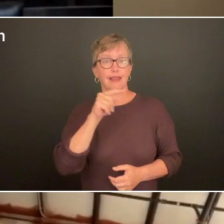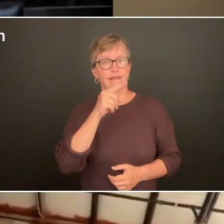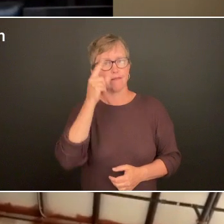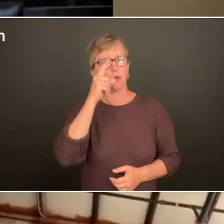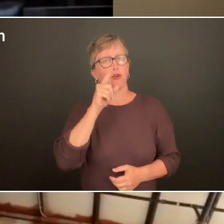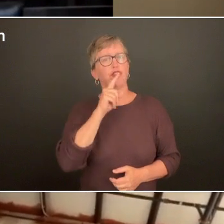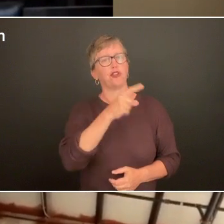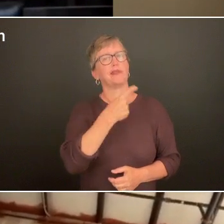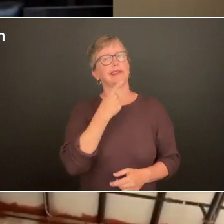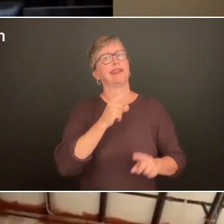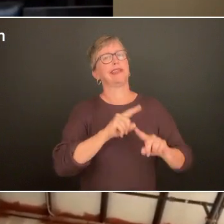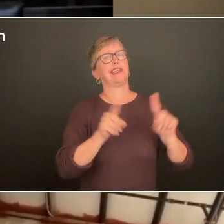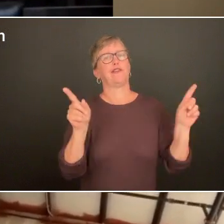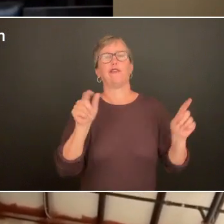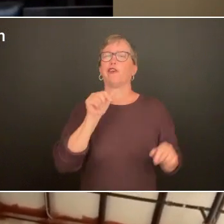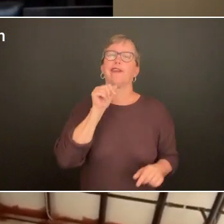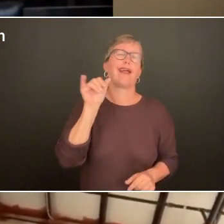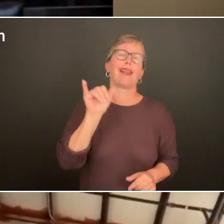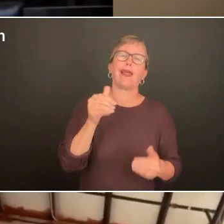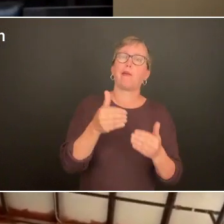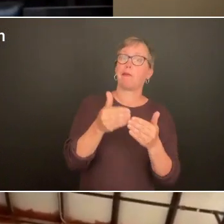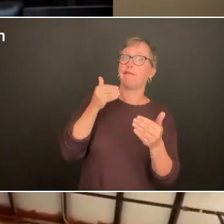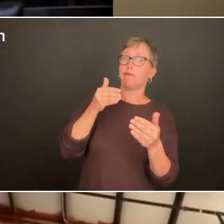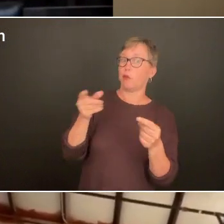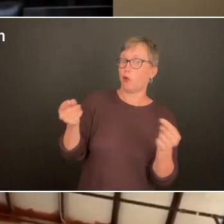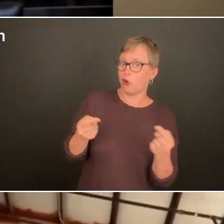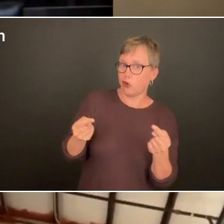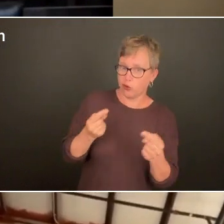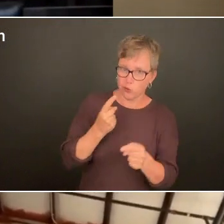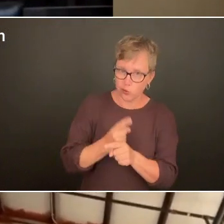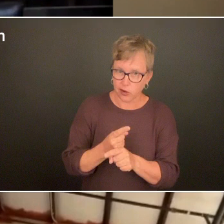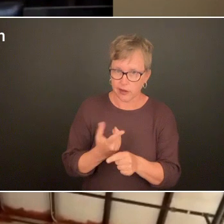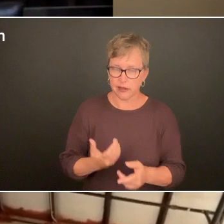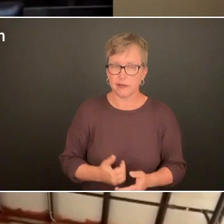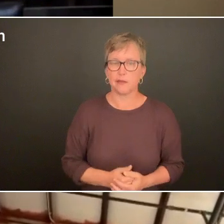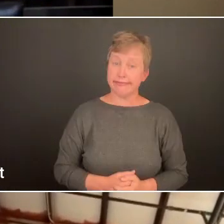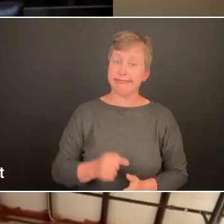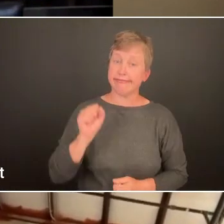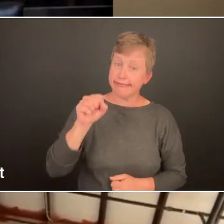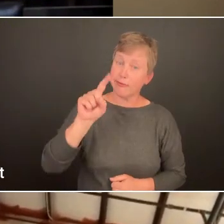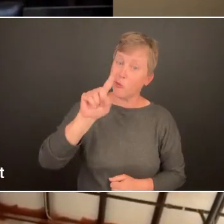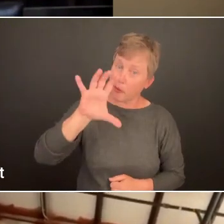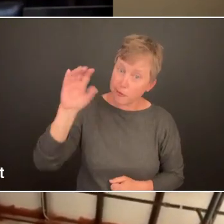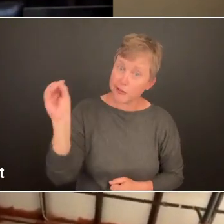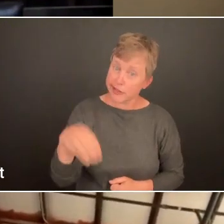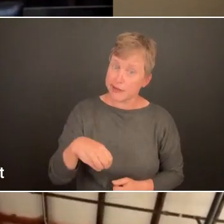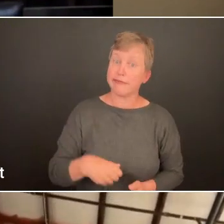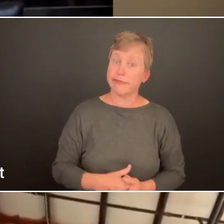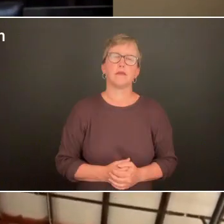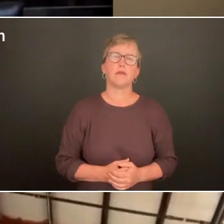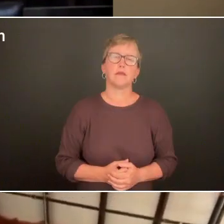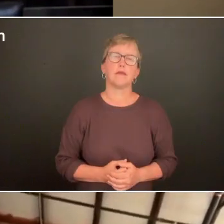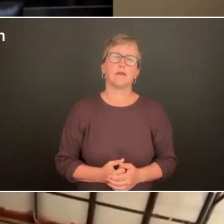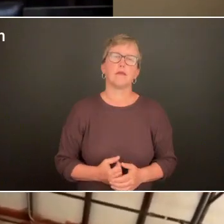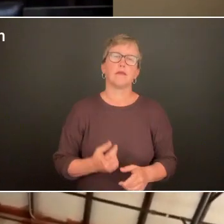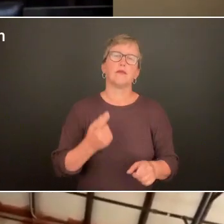And Clint, you would argue that it's definitely not the same like you had prior to your injury. 100%.